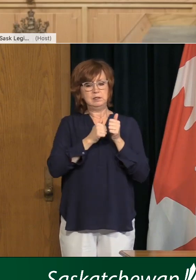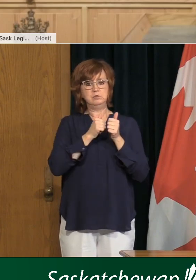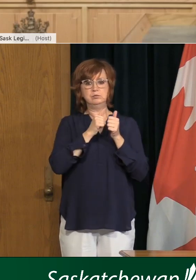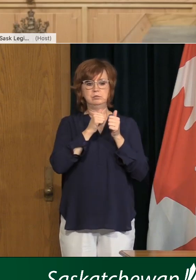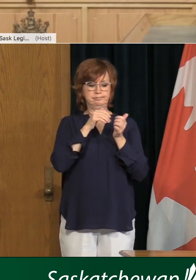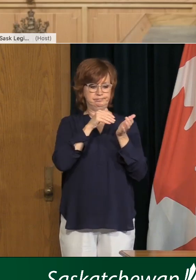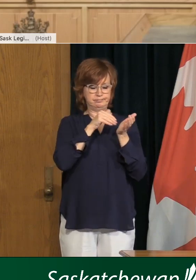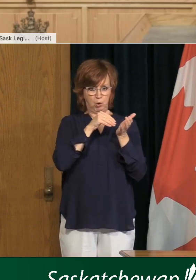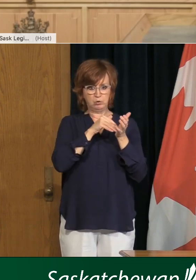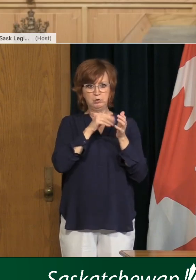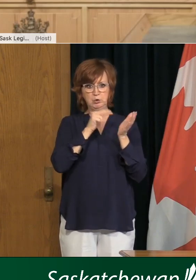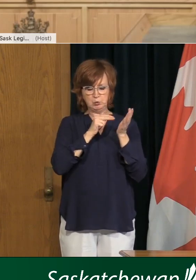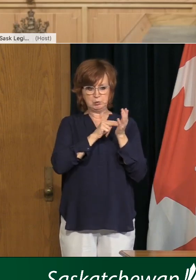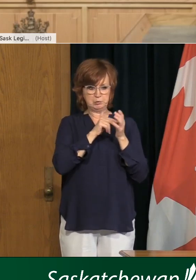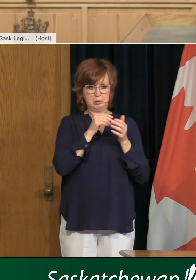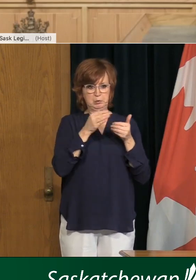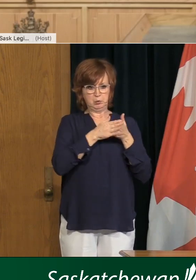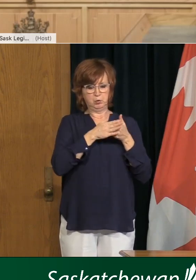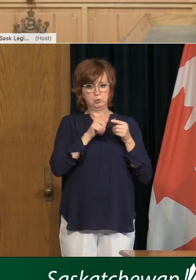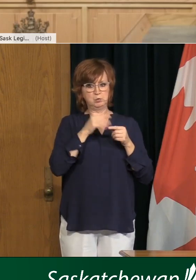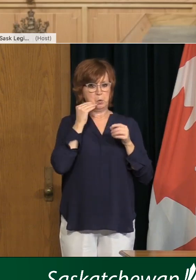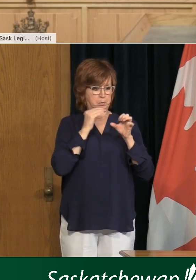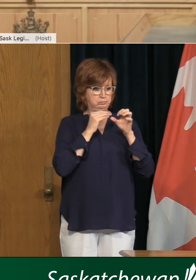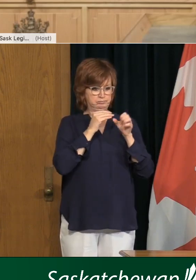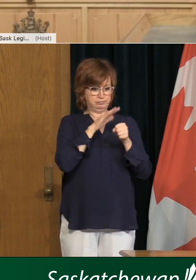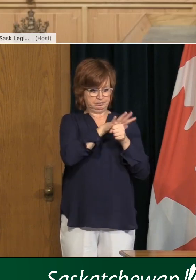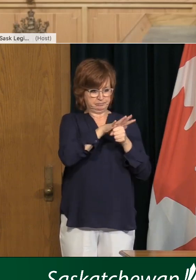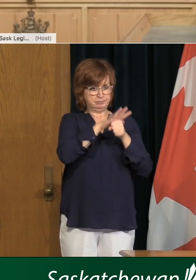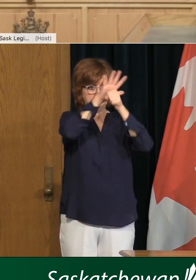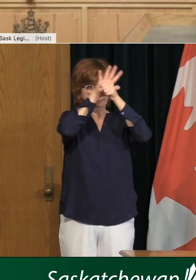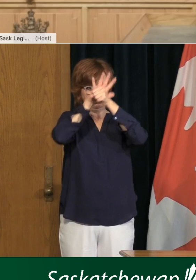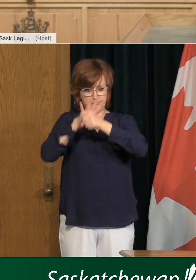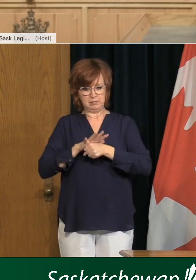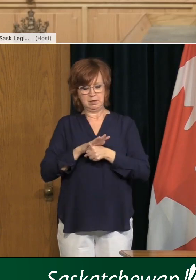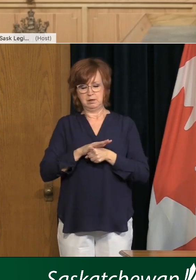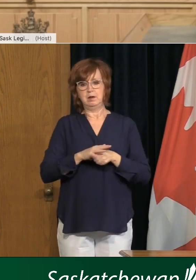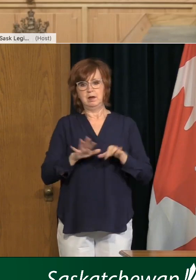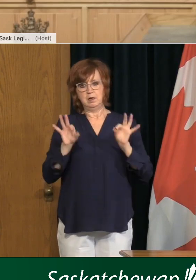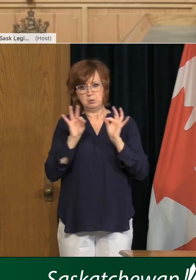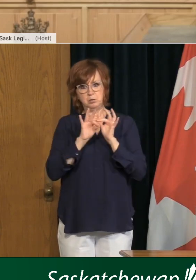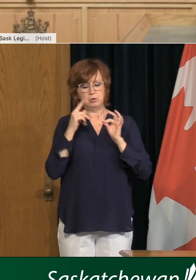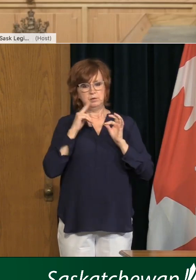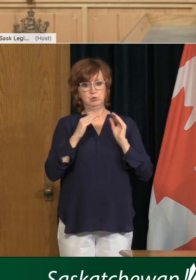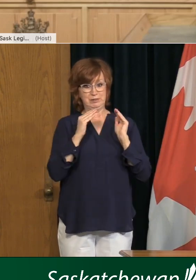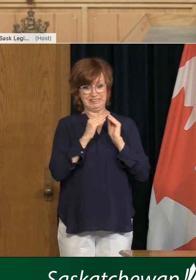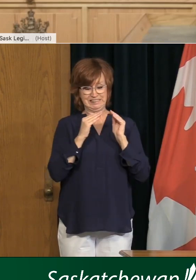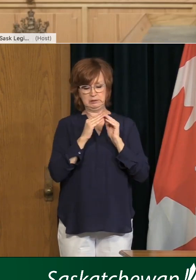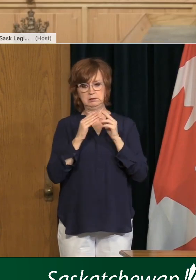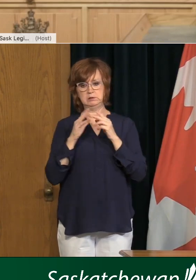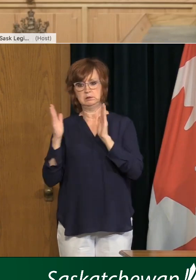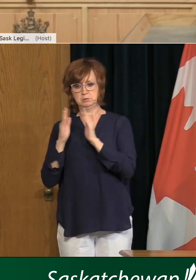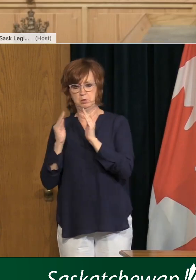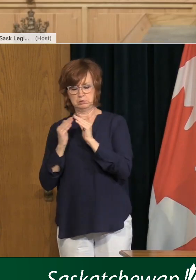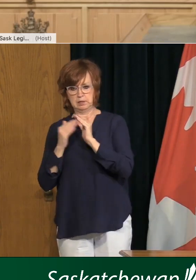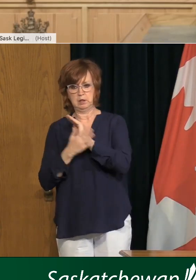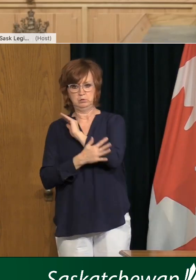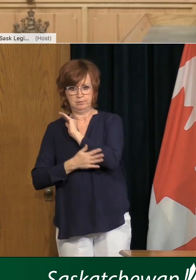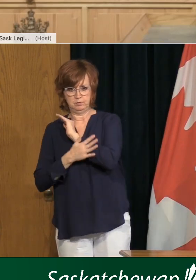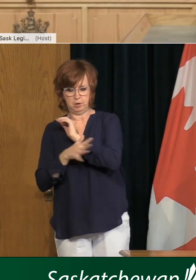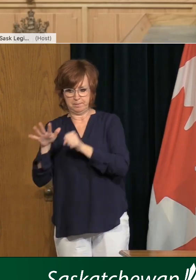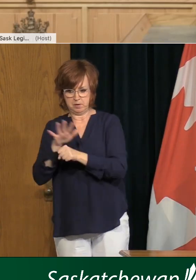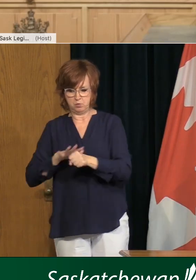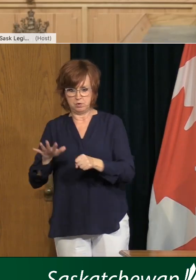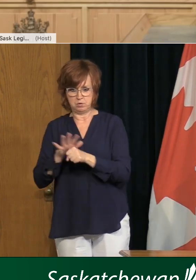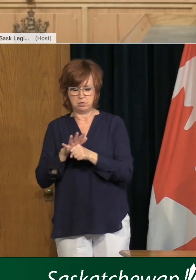services, as these need to span across urban and rural settings throughout the province in a phased